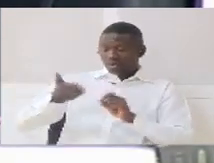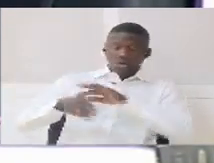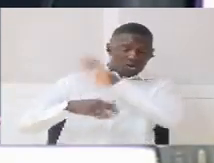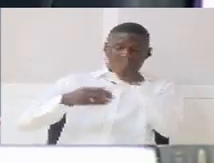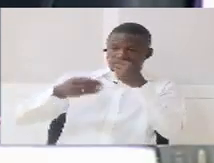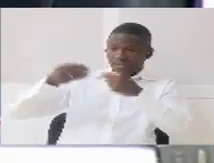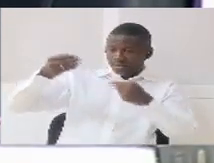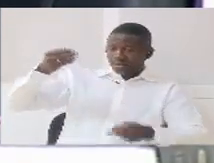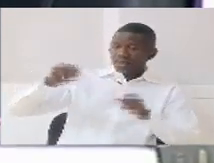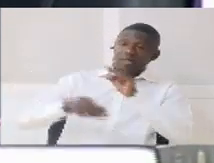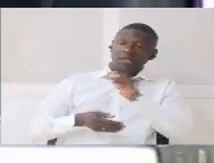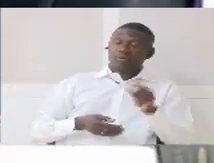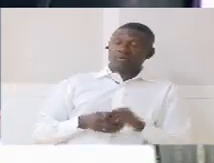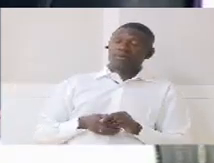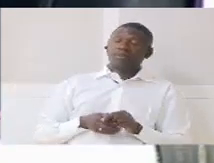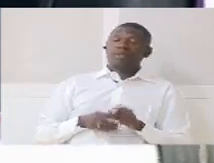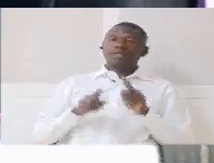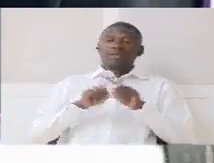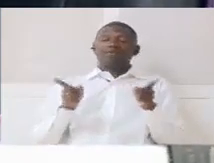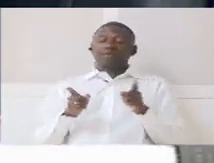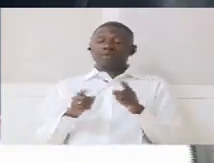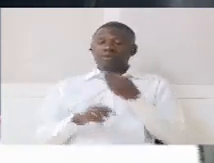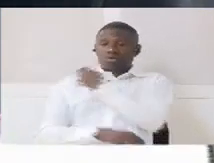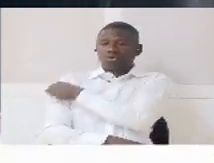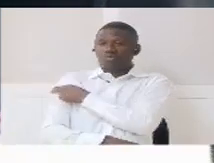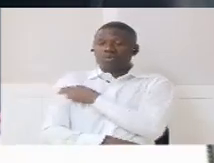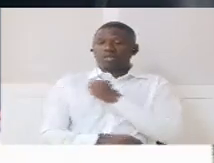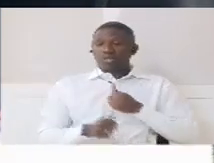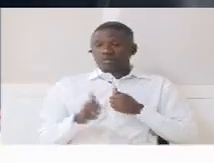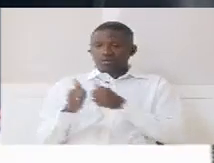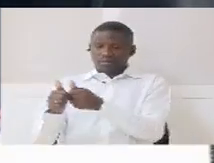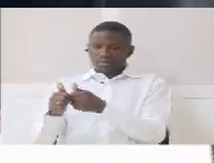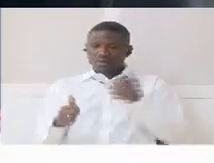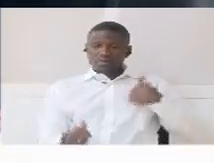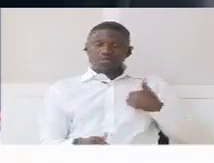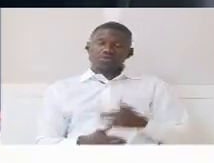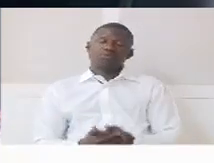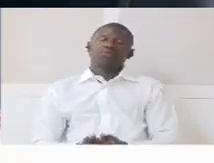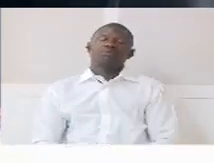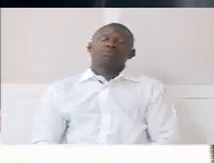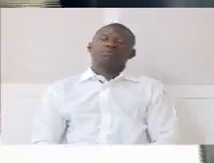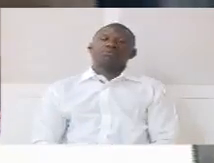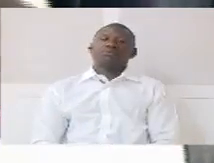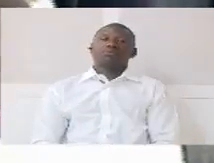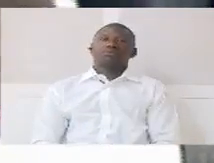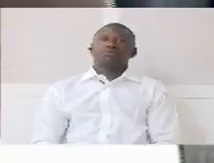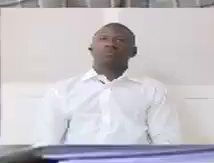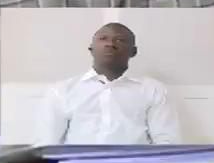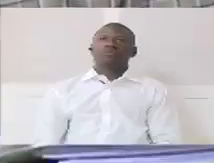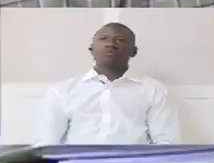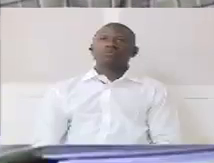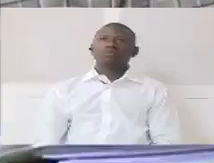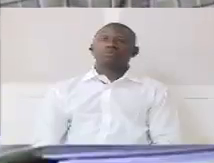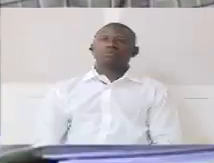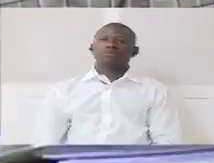names. Different hospitals. Minikata and the escorting officers. Jot their names and write the different hospitals that they are going to, the various